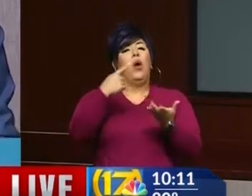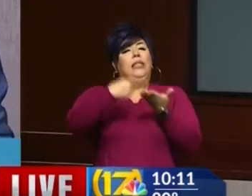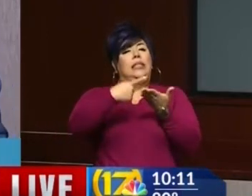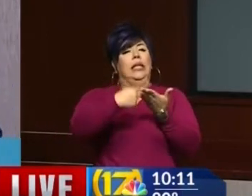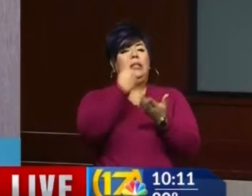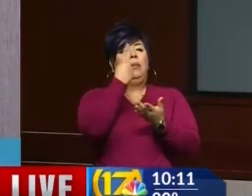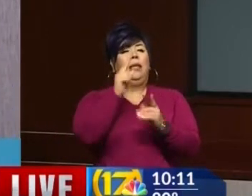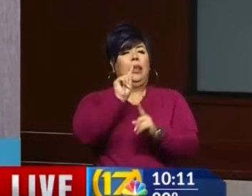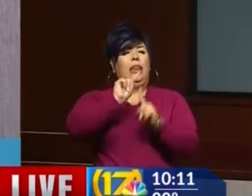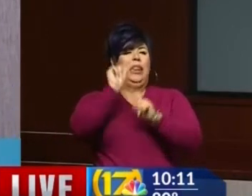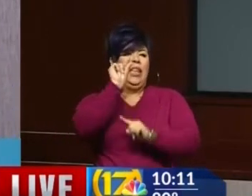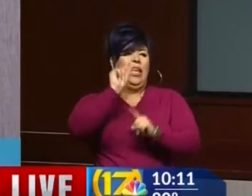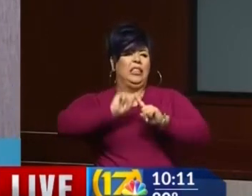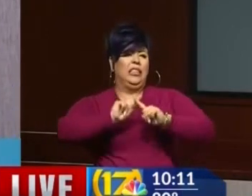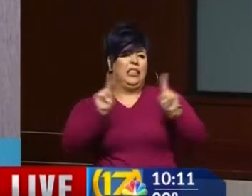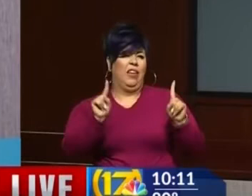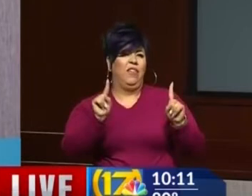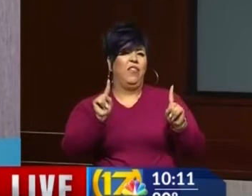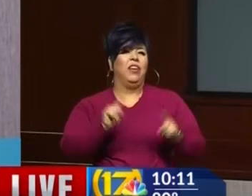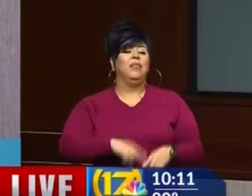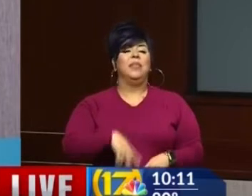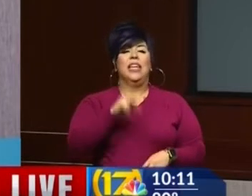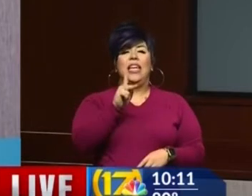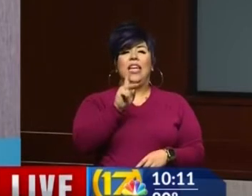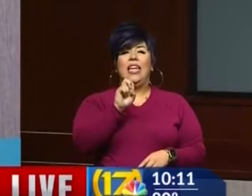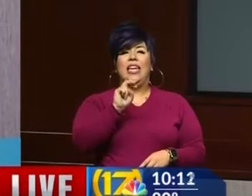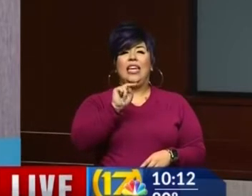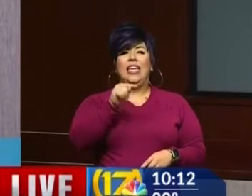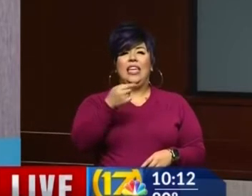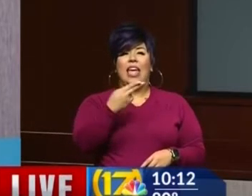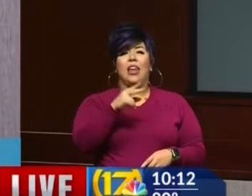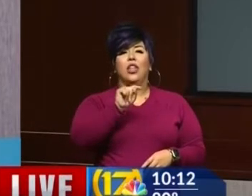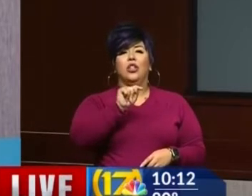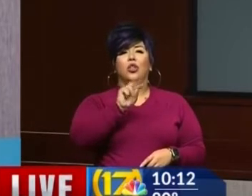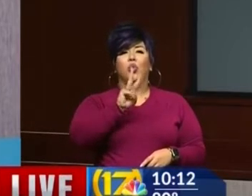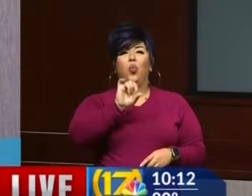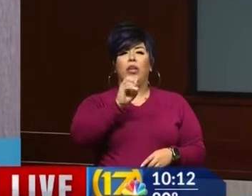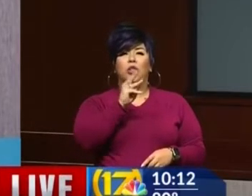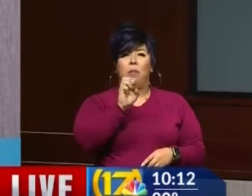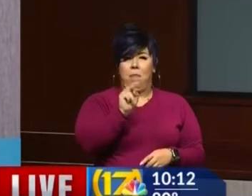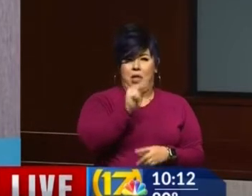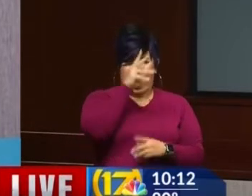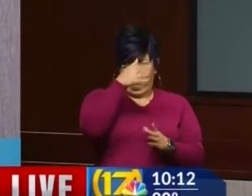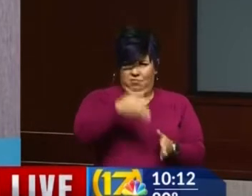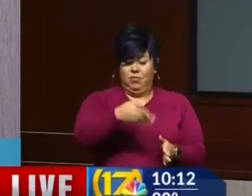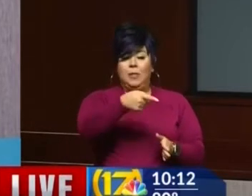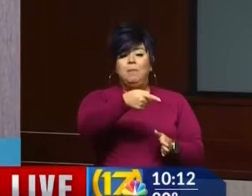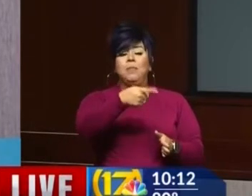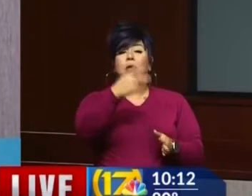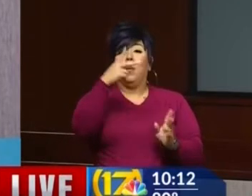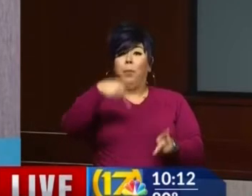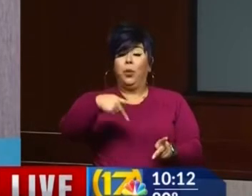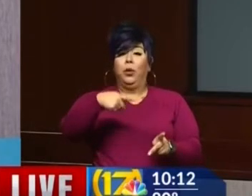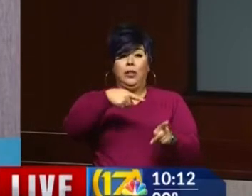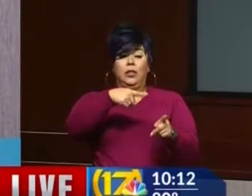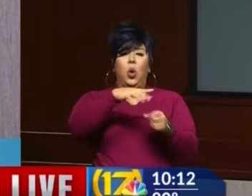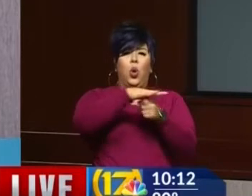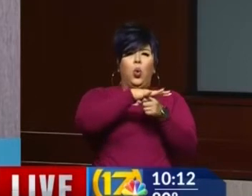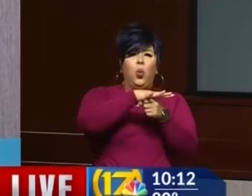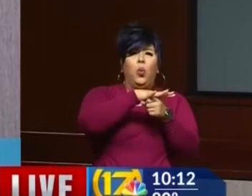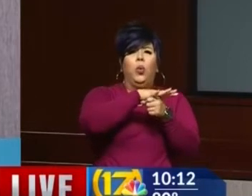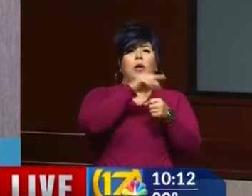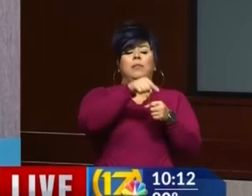about Kenneth Twisselman. On Monday, Kern County lost a local ranching